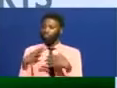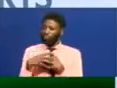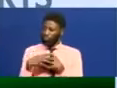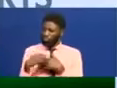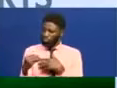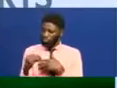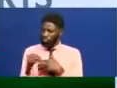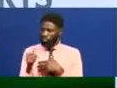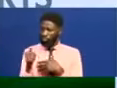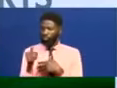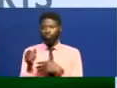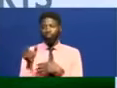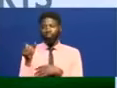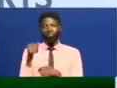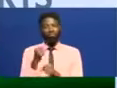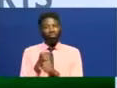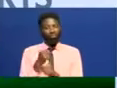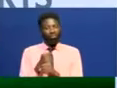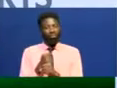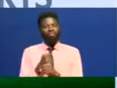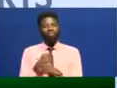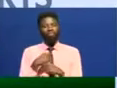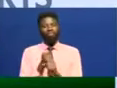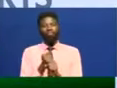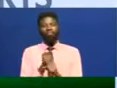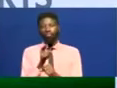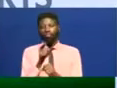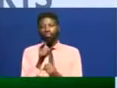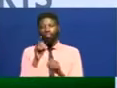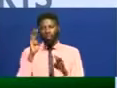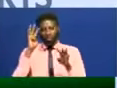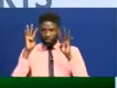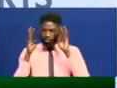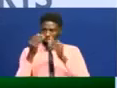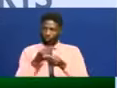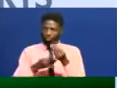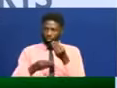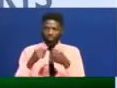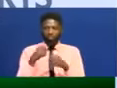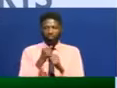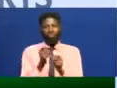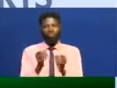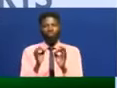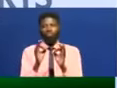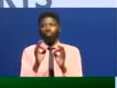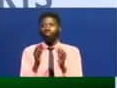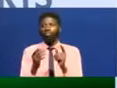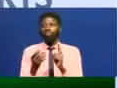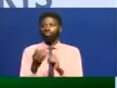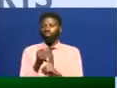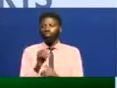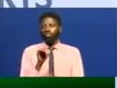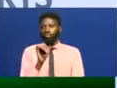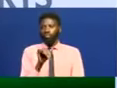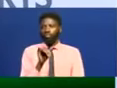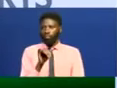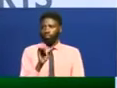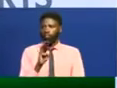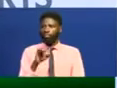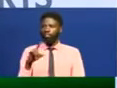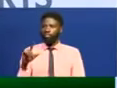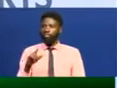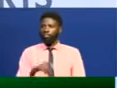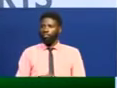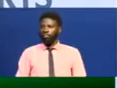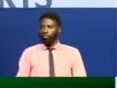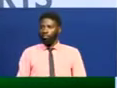and just formalizing that whole creative economy by delivering the creative economy bill,